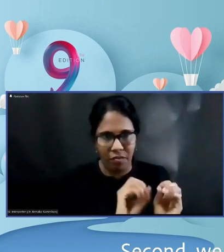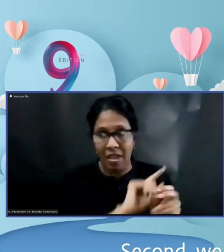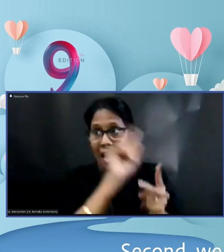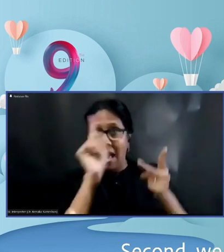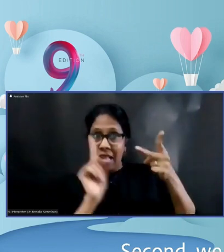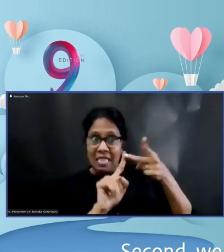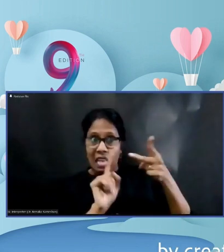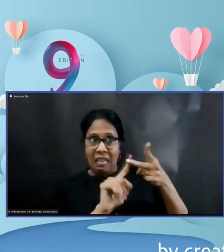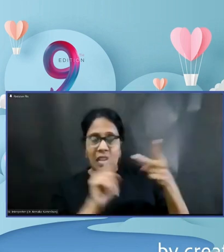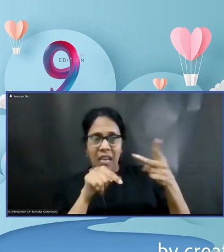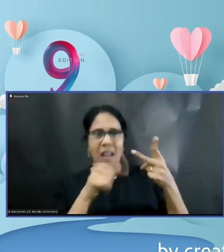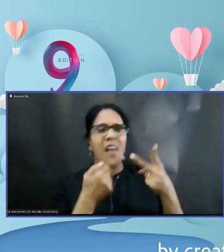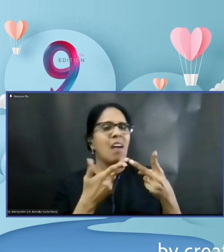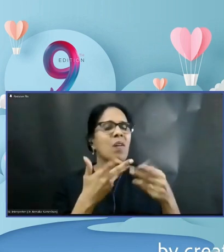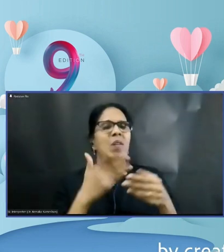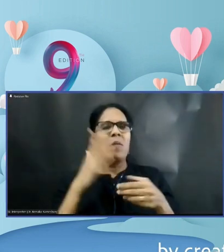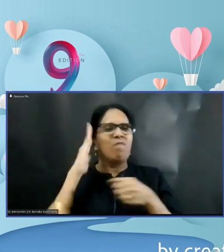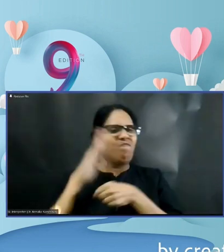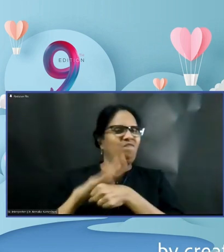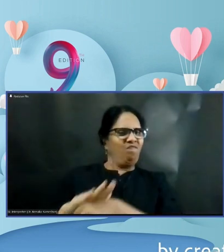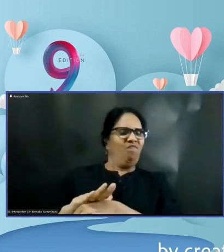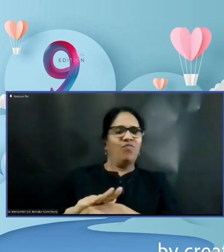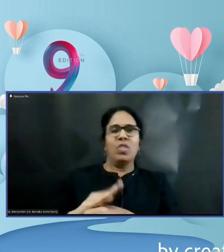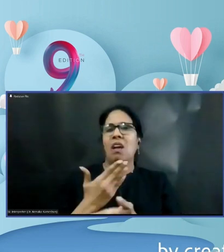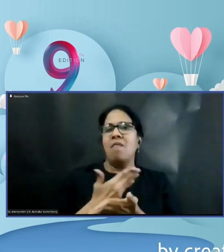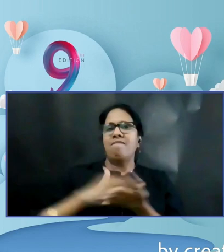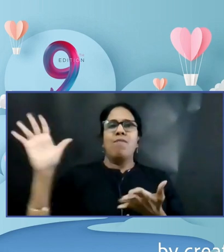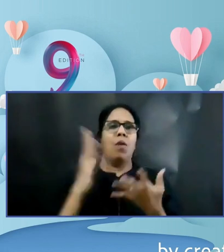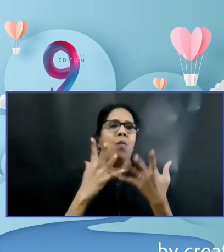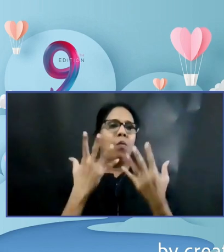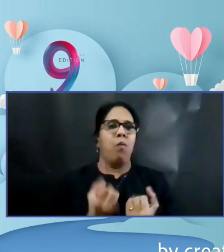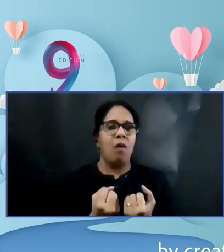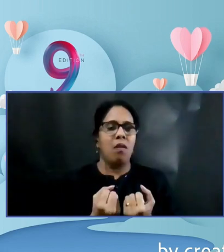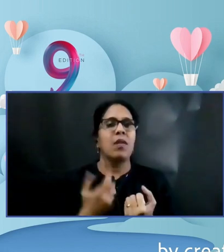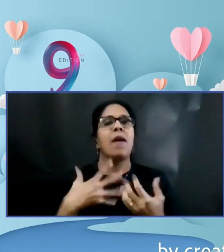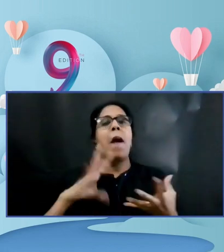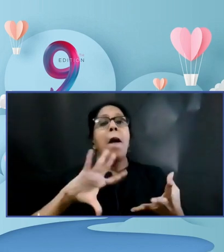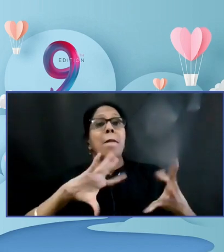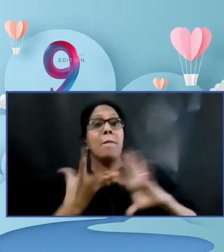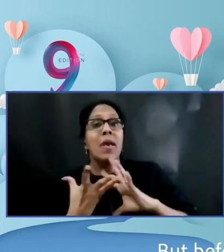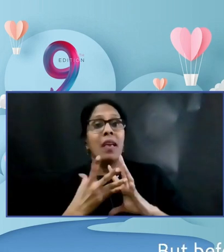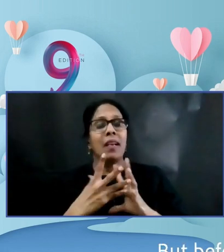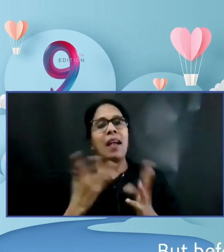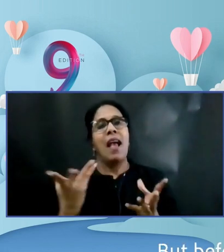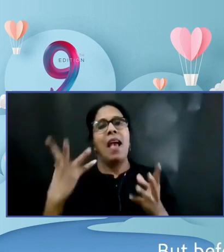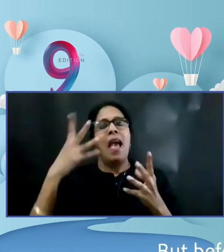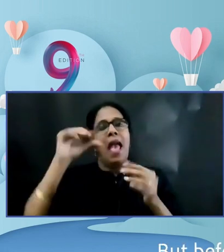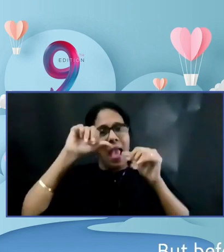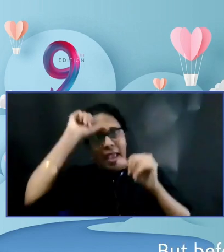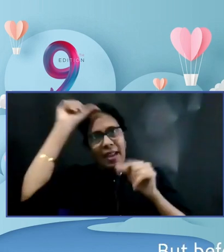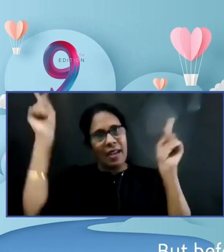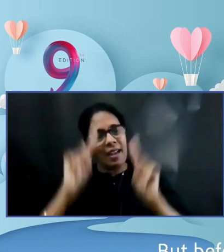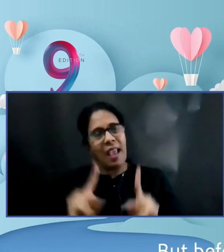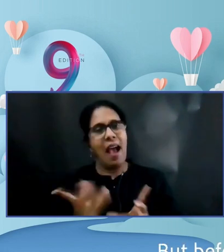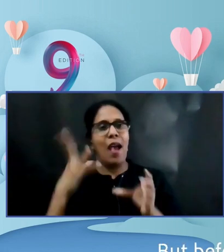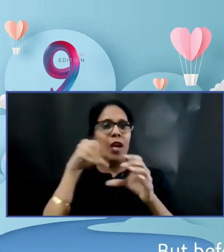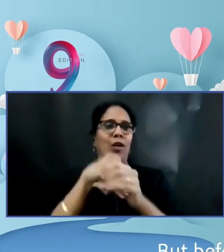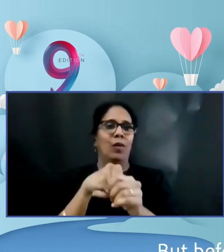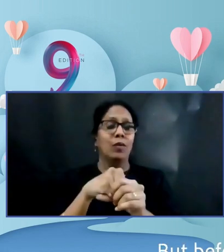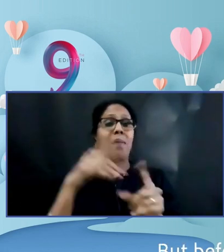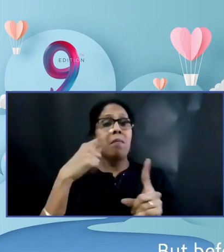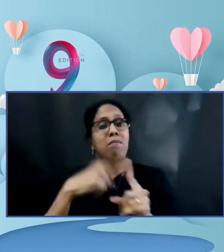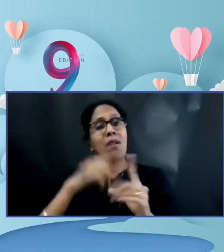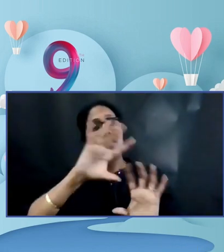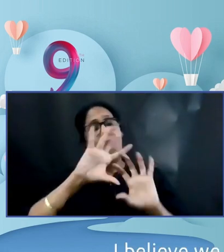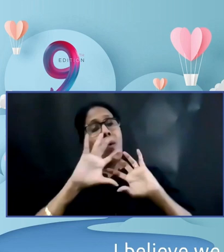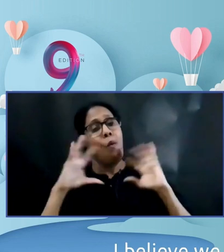social injustice by creating an inclusive India and world. But before we figure out how to do